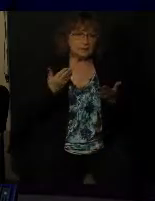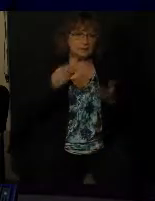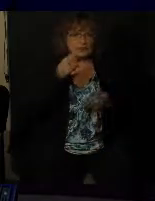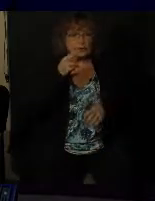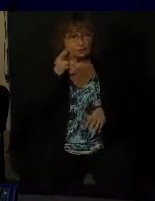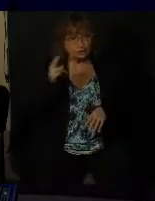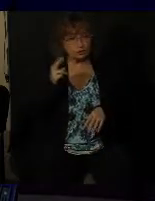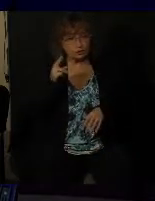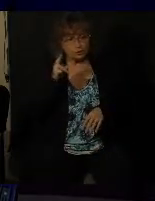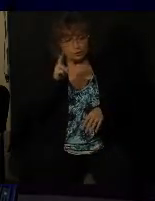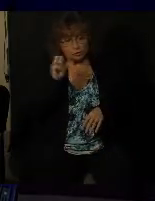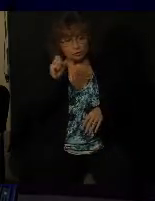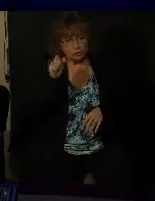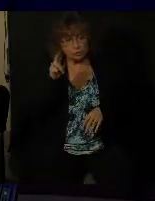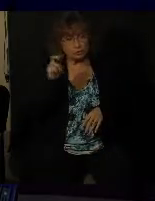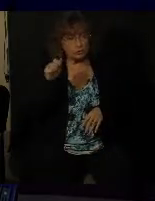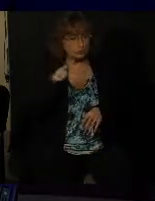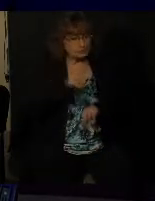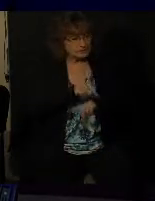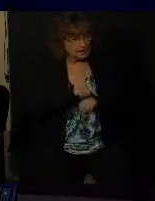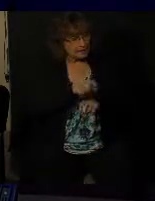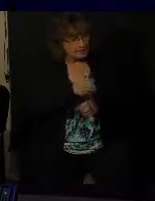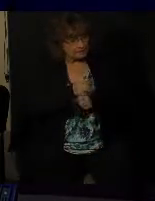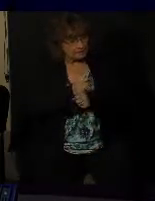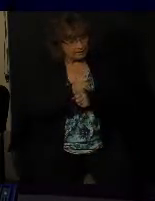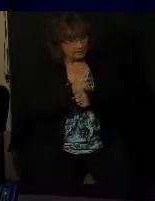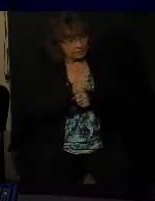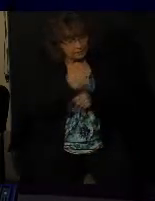finished on October the 15th. He did it in